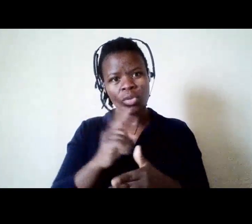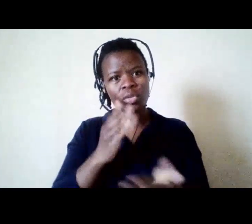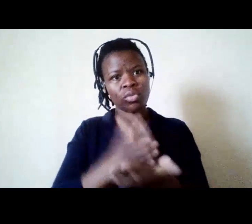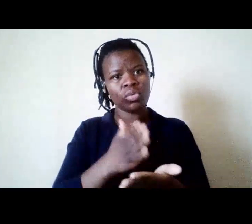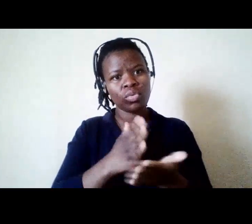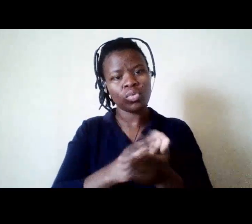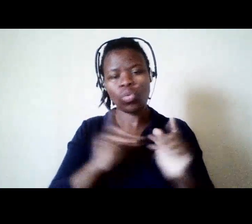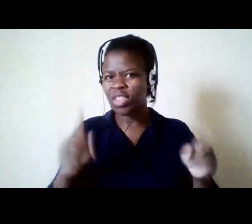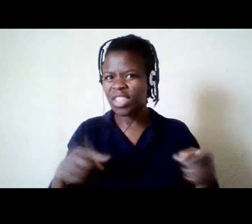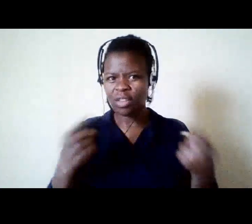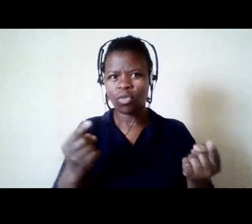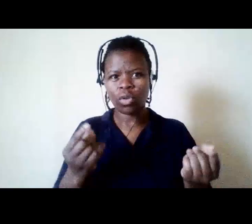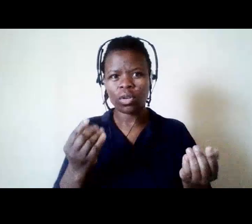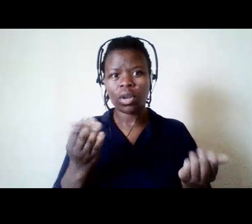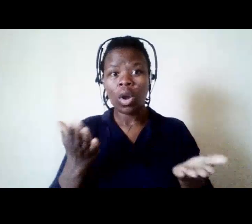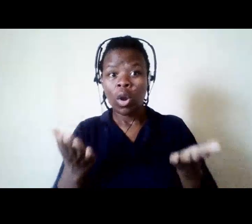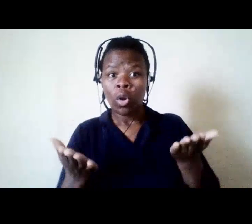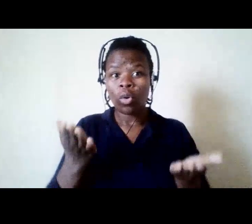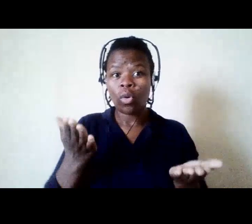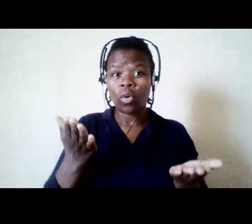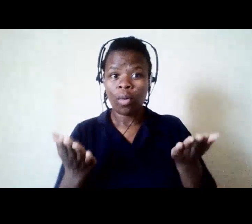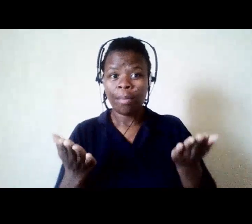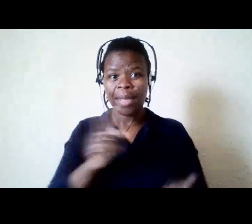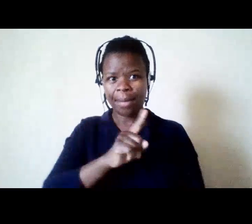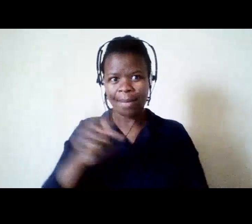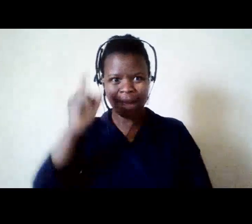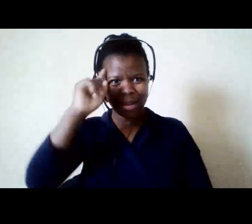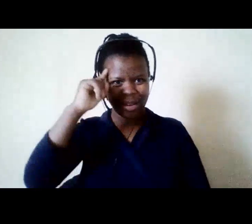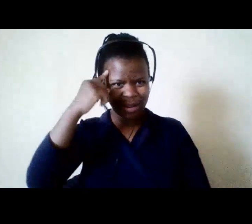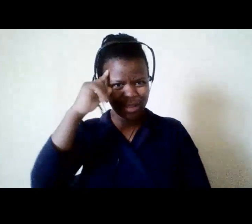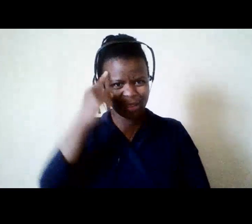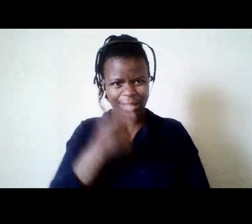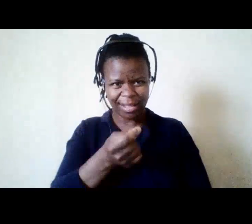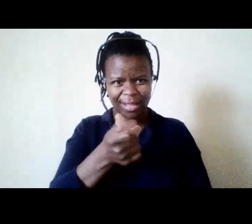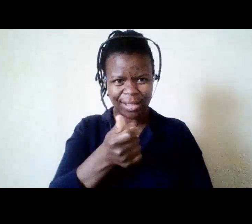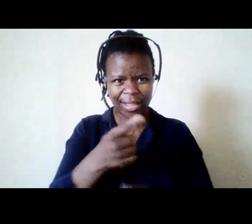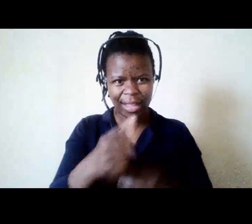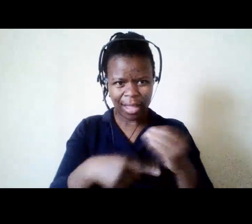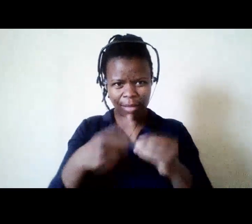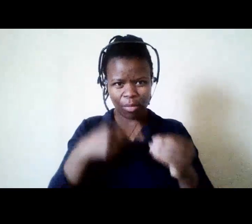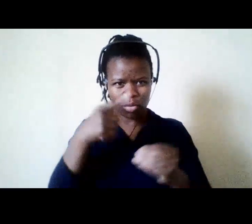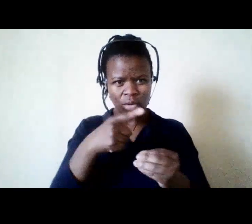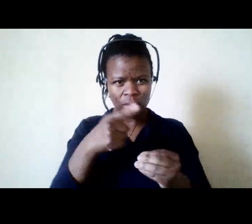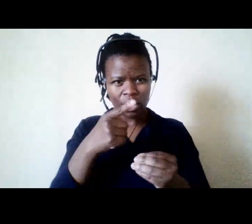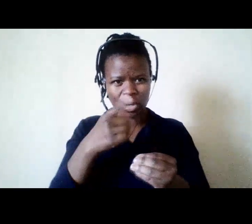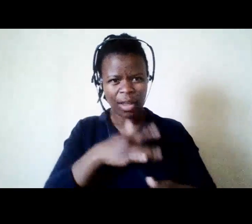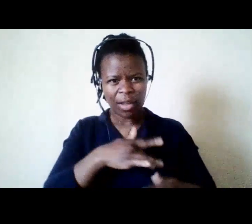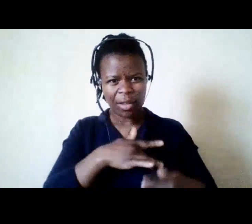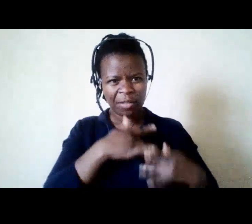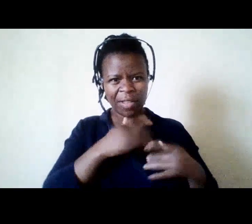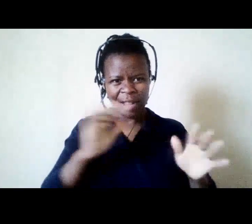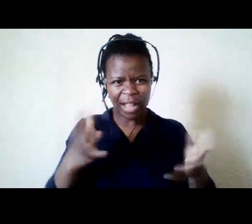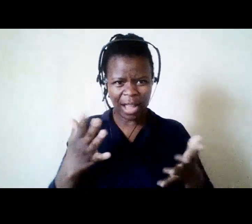it, but just think a little bit of how you felt isolated during the COVID period, when you couldn't do the things you wanted to do.